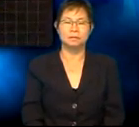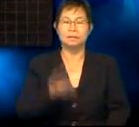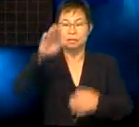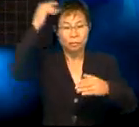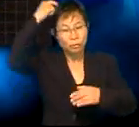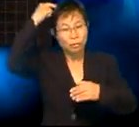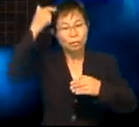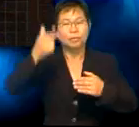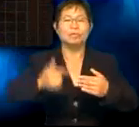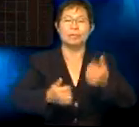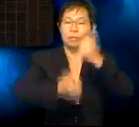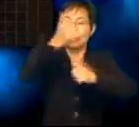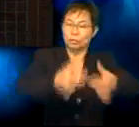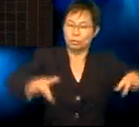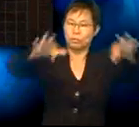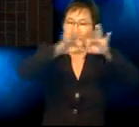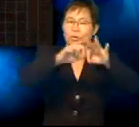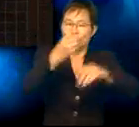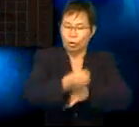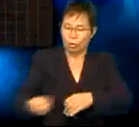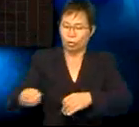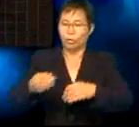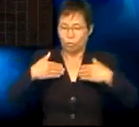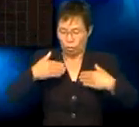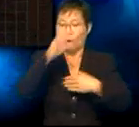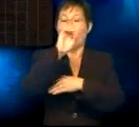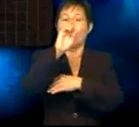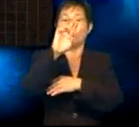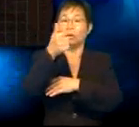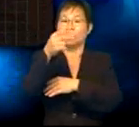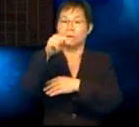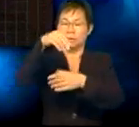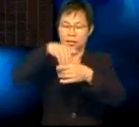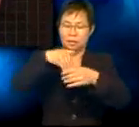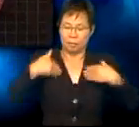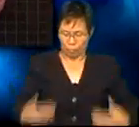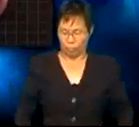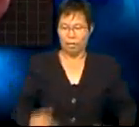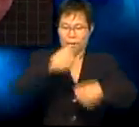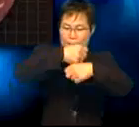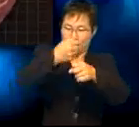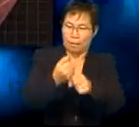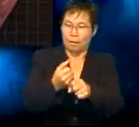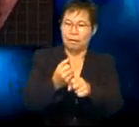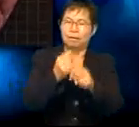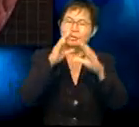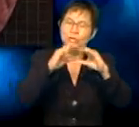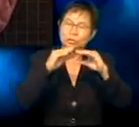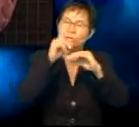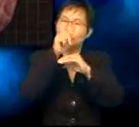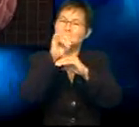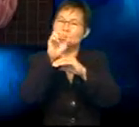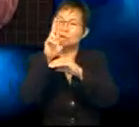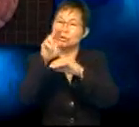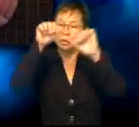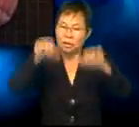Your brain is perhaps the most important organ in your body. However, it is made of soft, delicate tissue